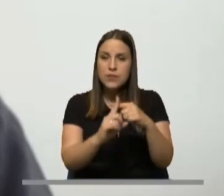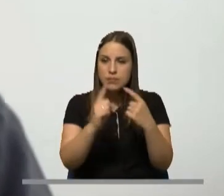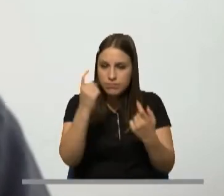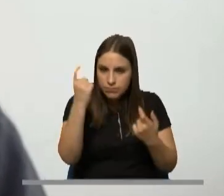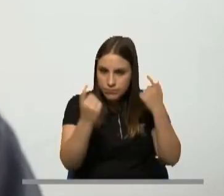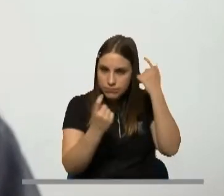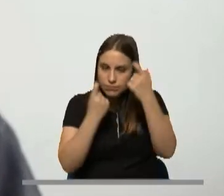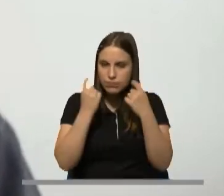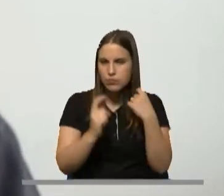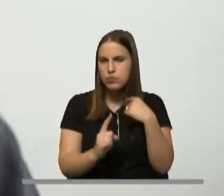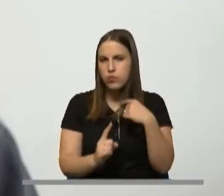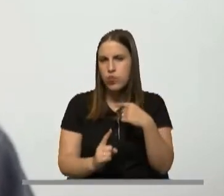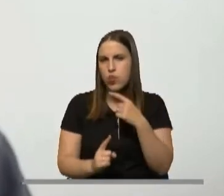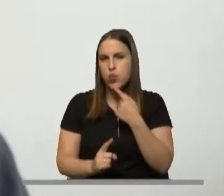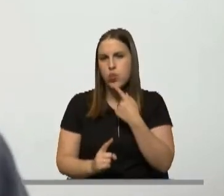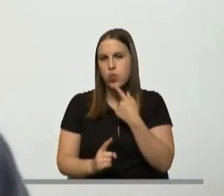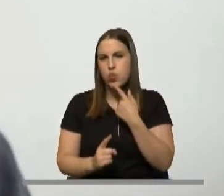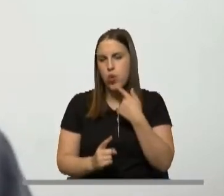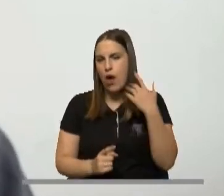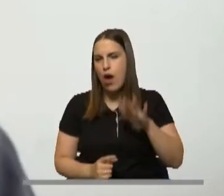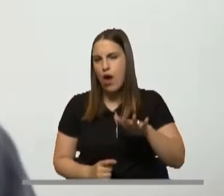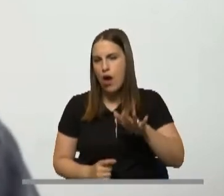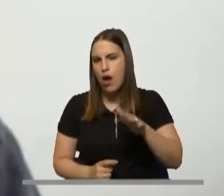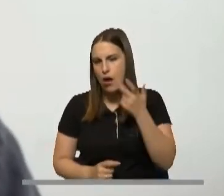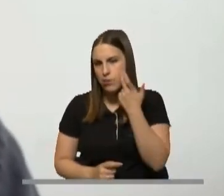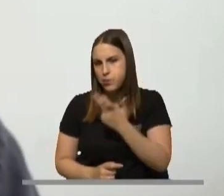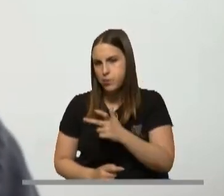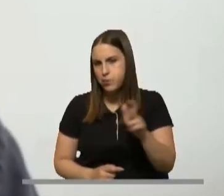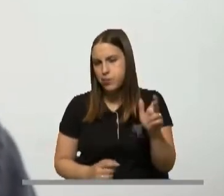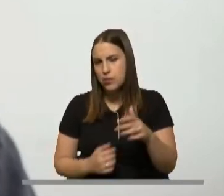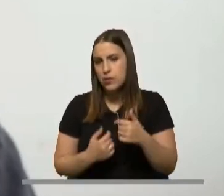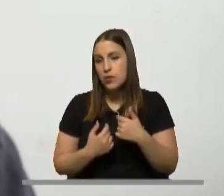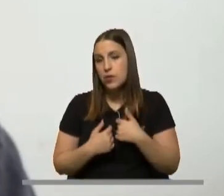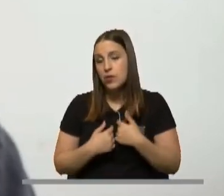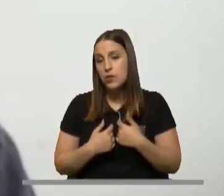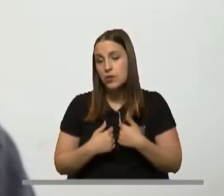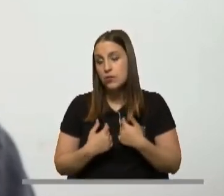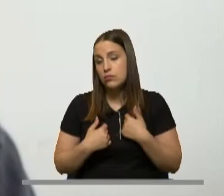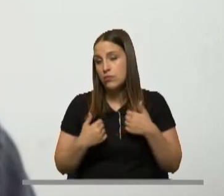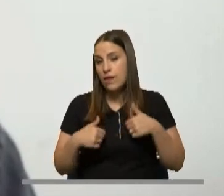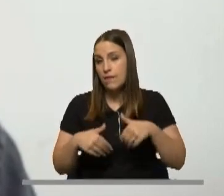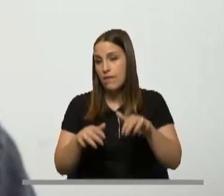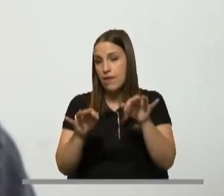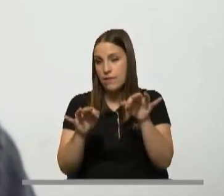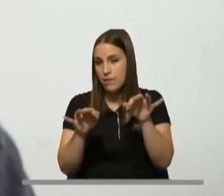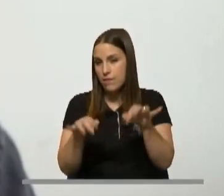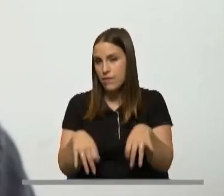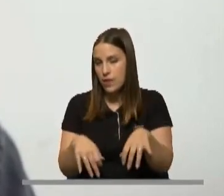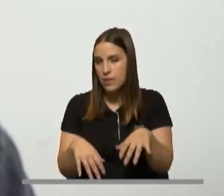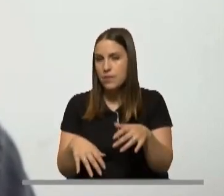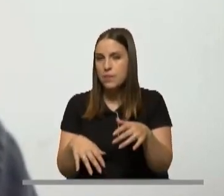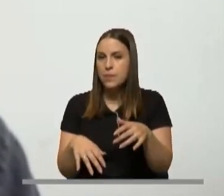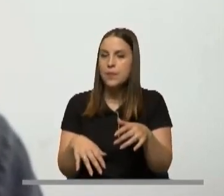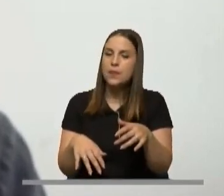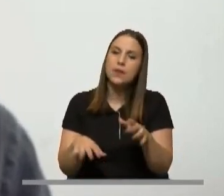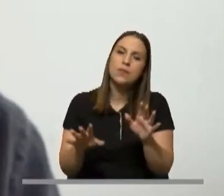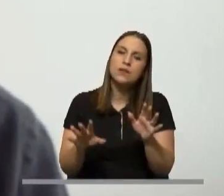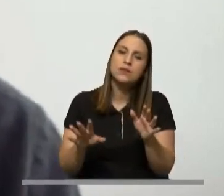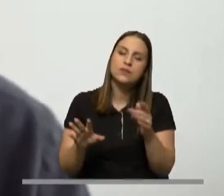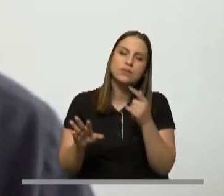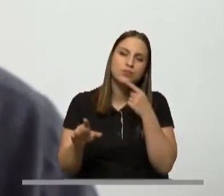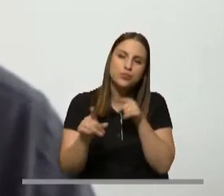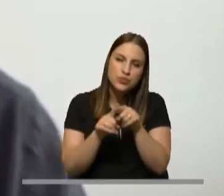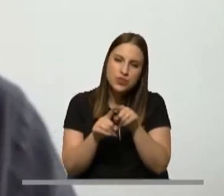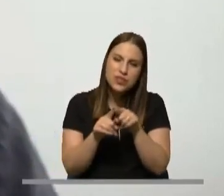it usually lives. I come to my end. Politicization always